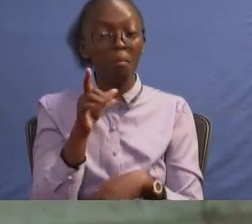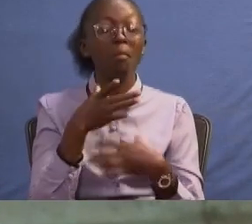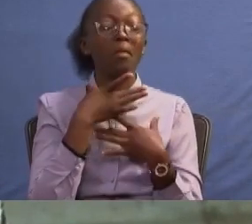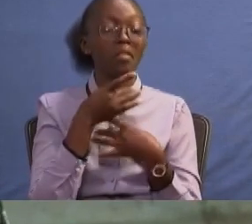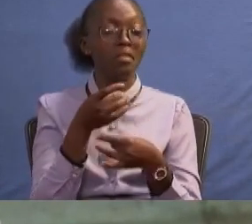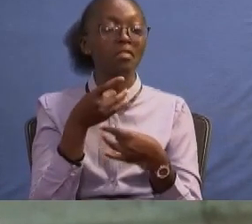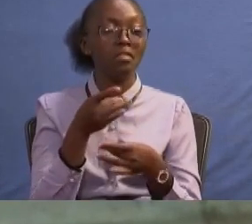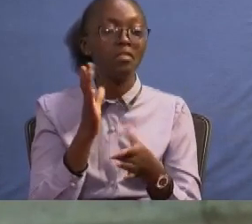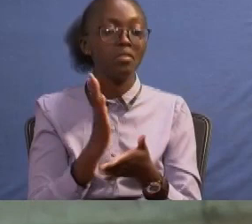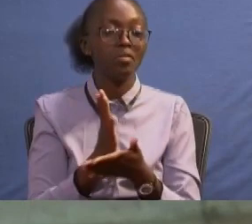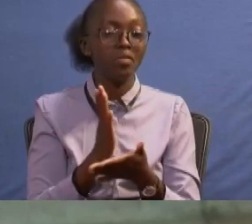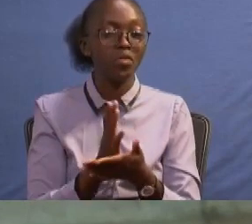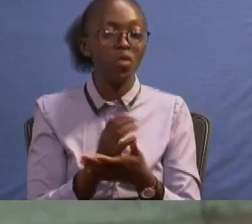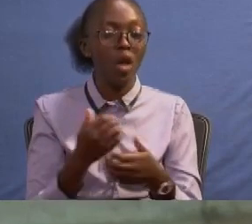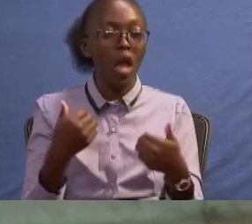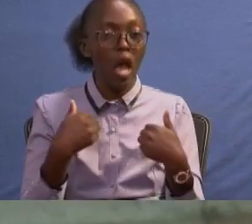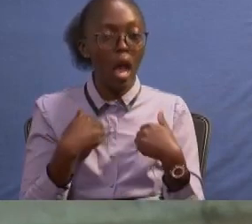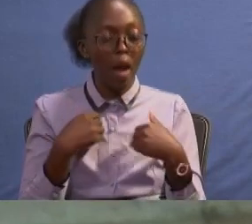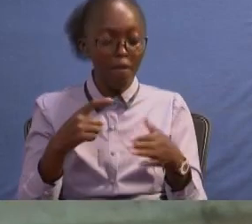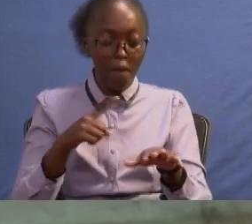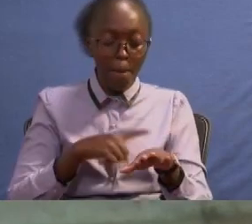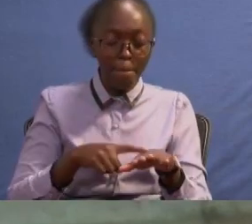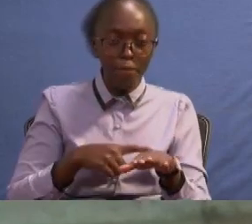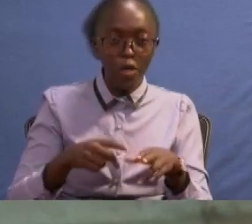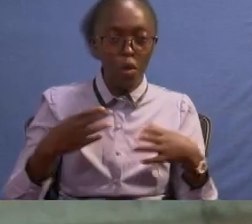wearing a brown suit.